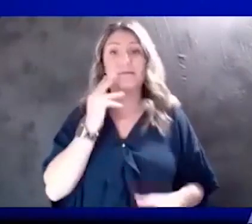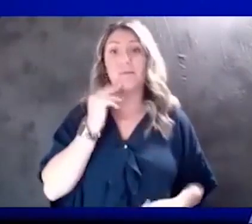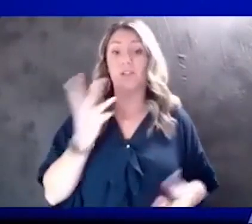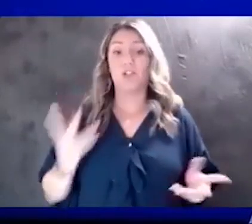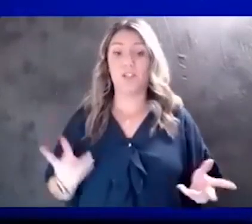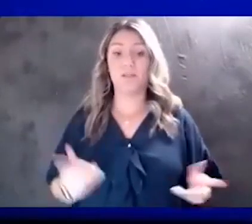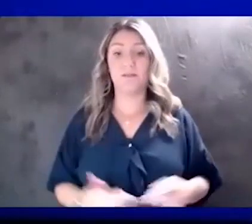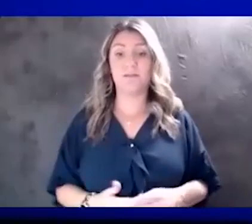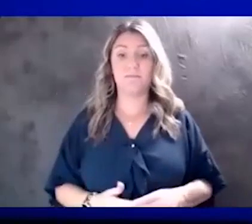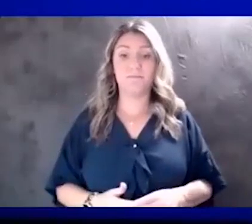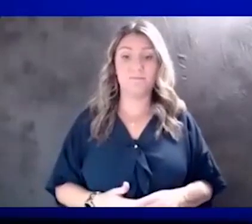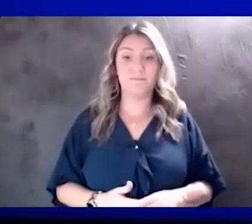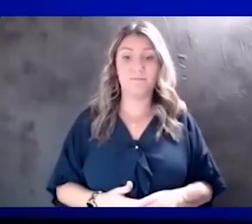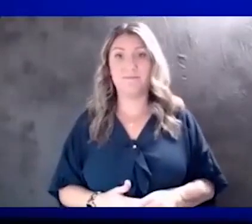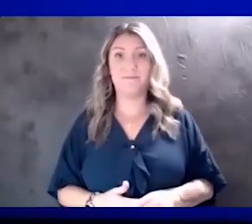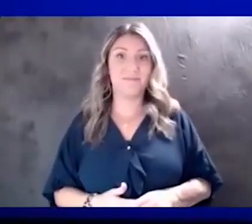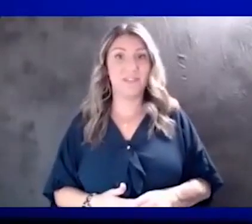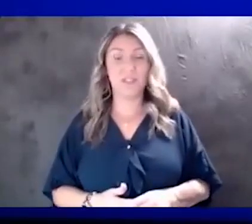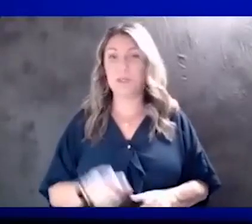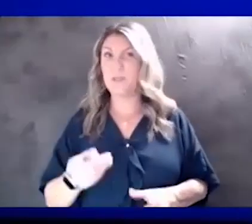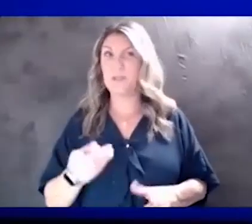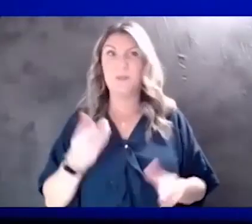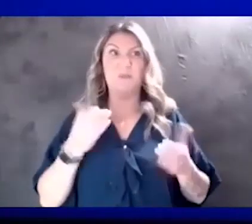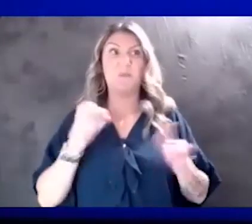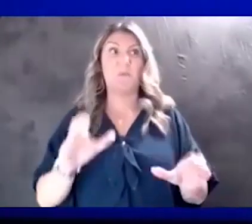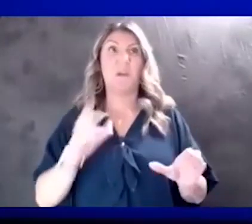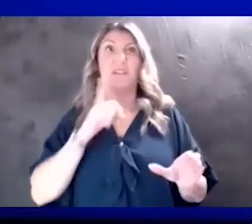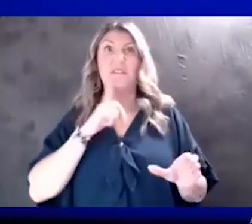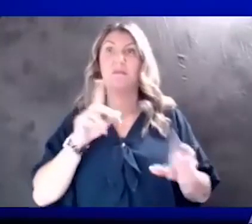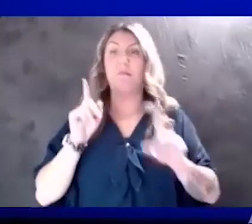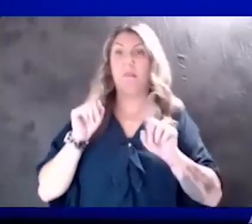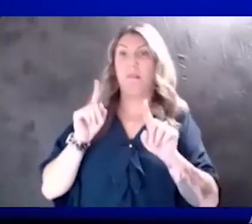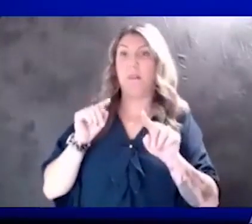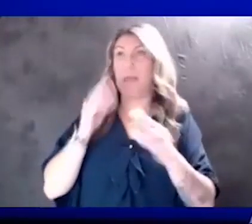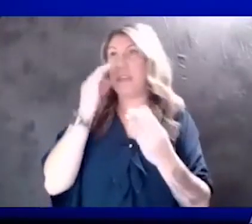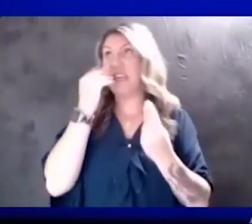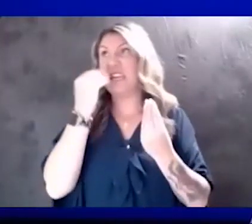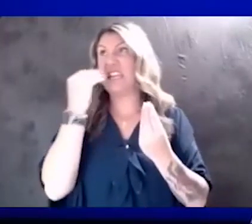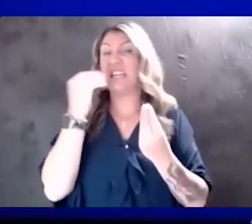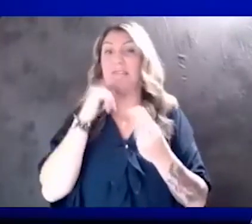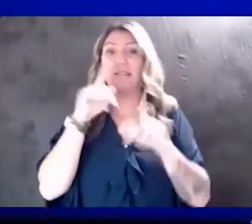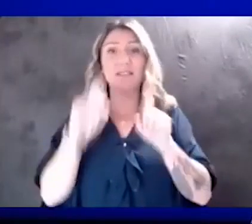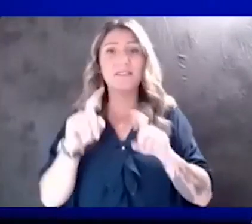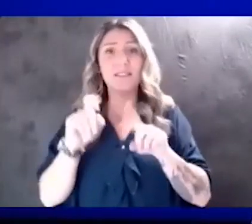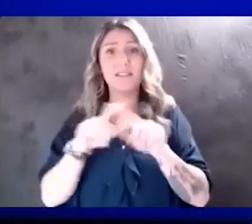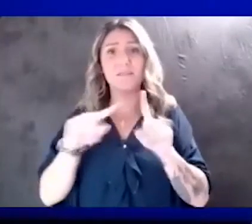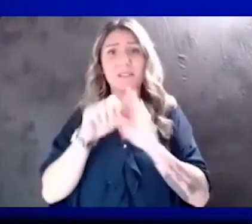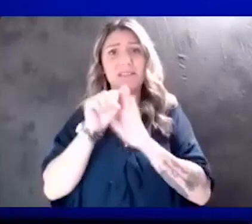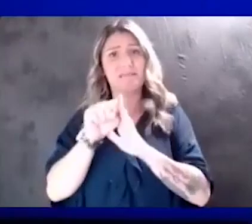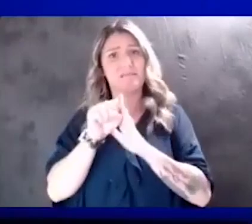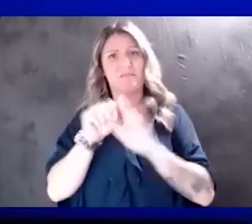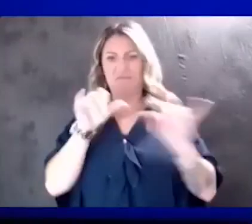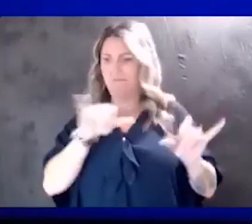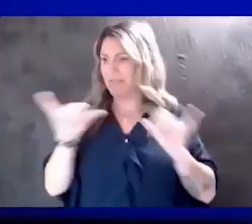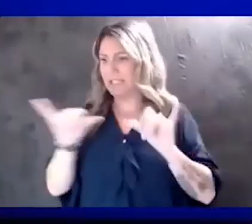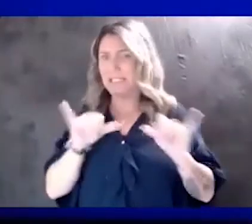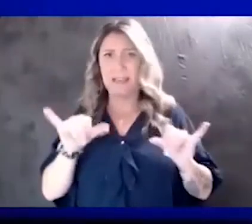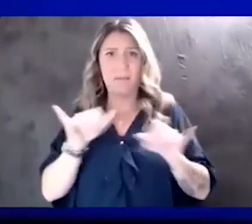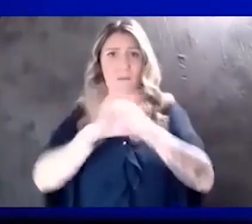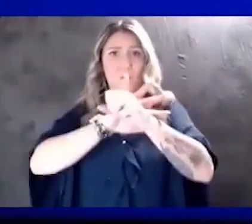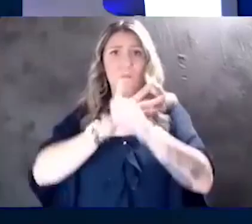like you don't want to constantly be thinking you need to run and get a test. But if you got symptoms that are compatible, the safest thing to do is to